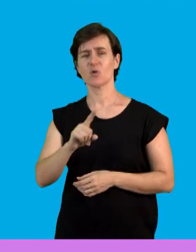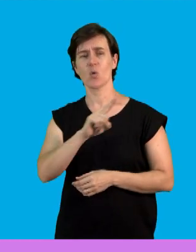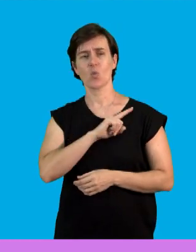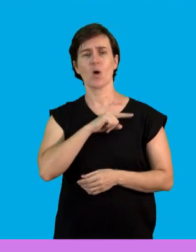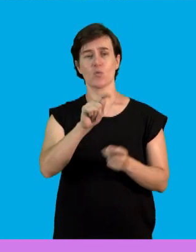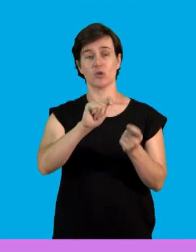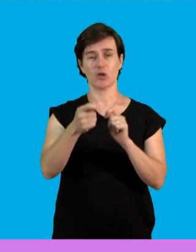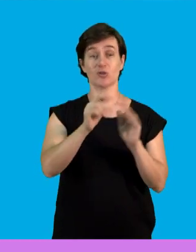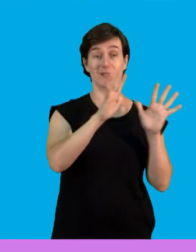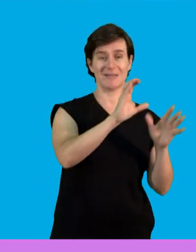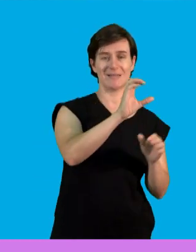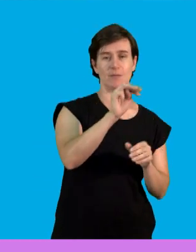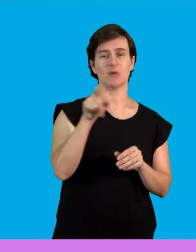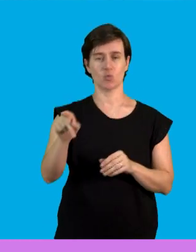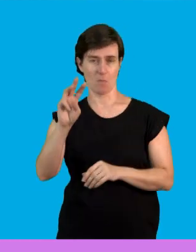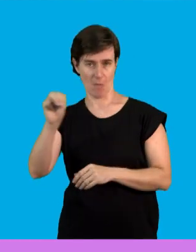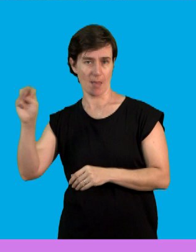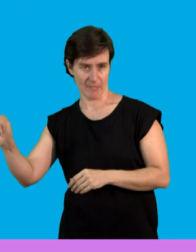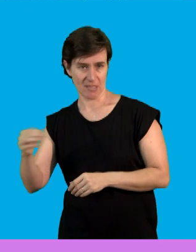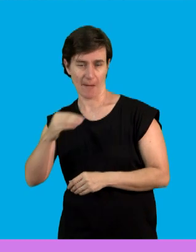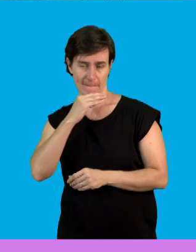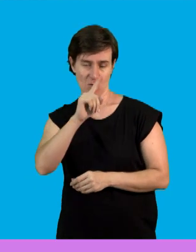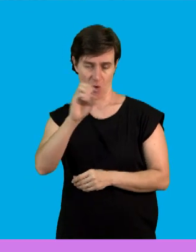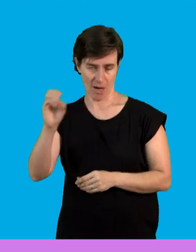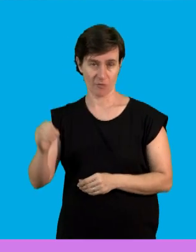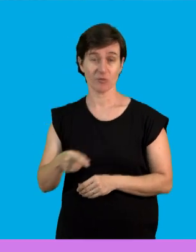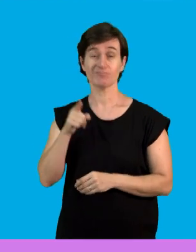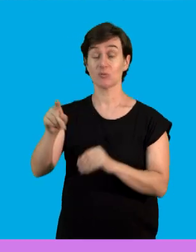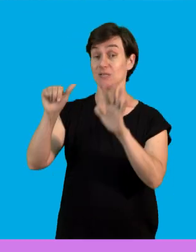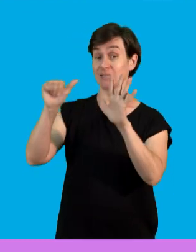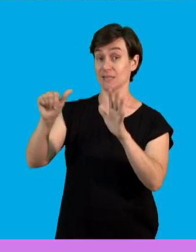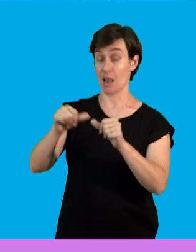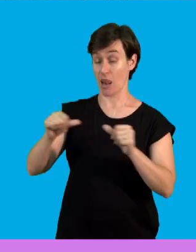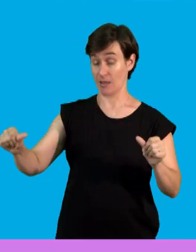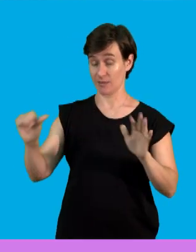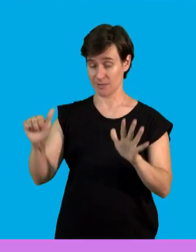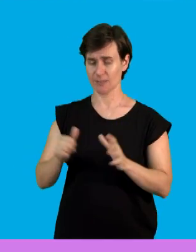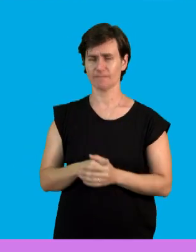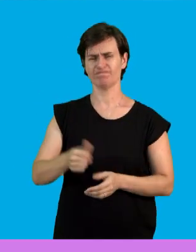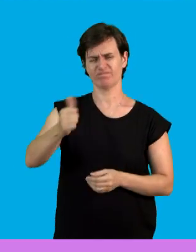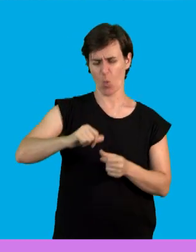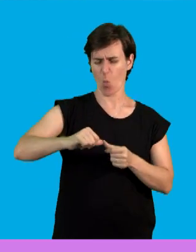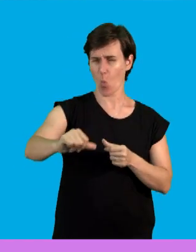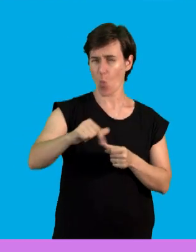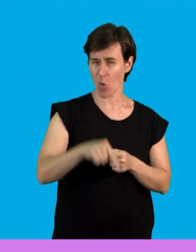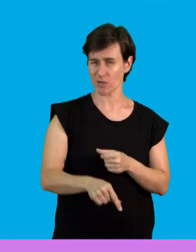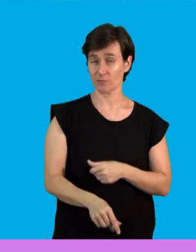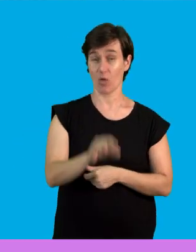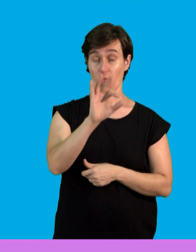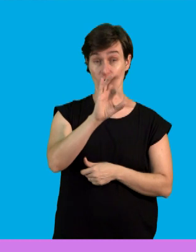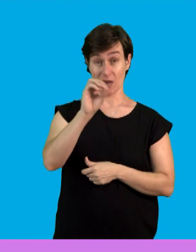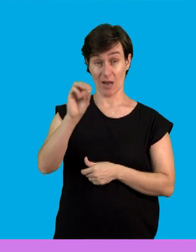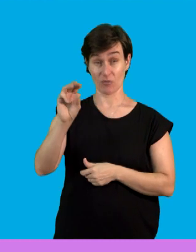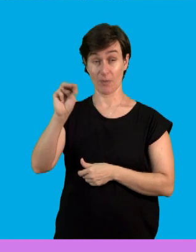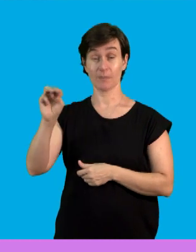divided by 100 because we converted, and that is 6 in the length. In